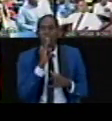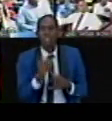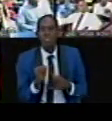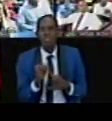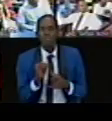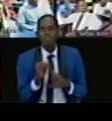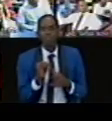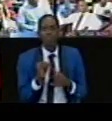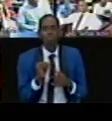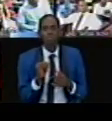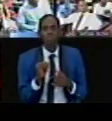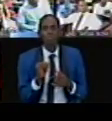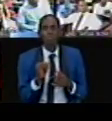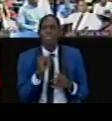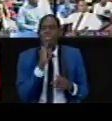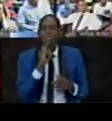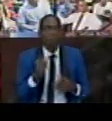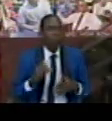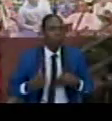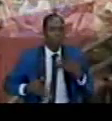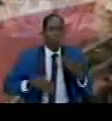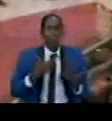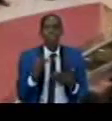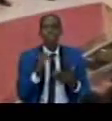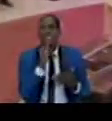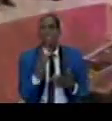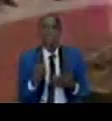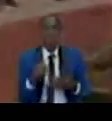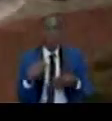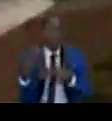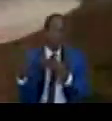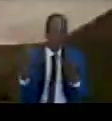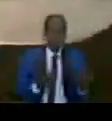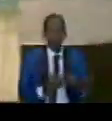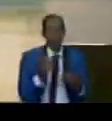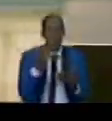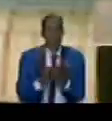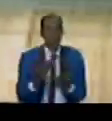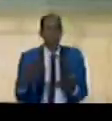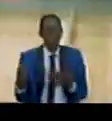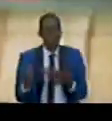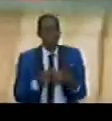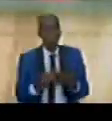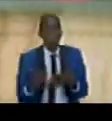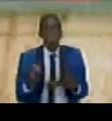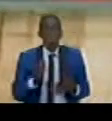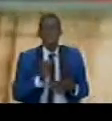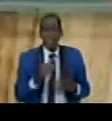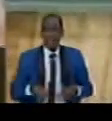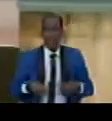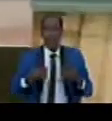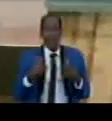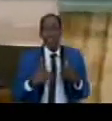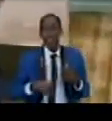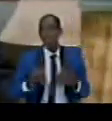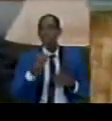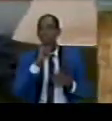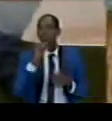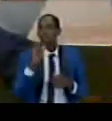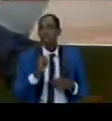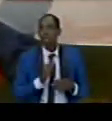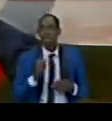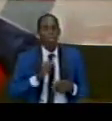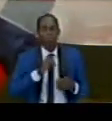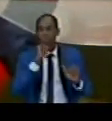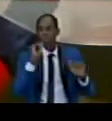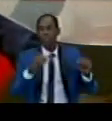I live now is productive because nevertheless I live, and yet not I. I couldn't